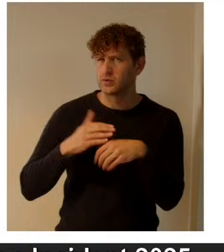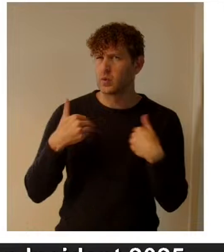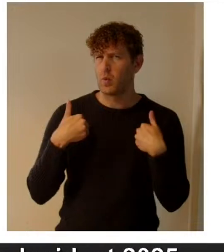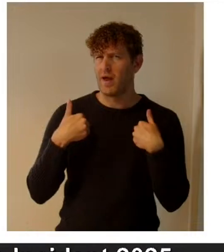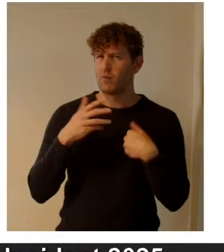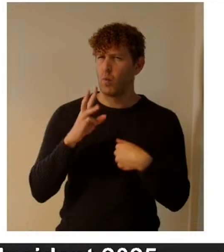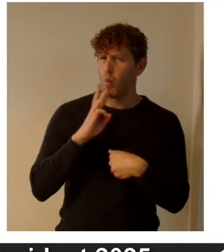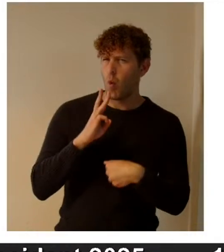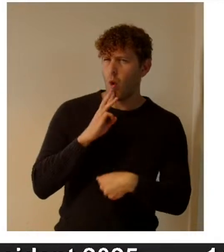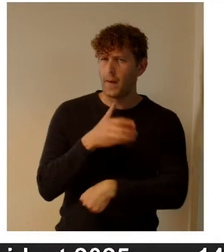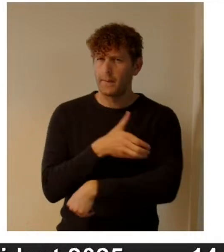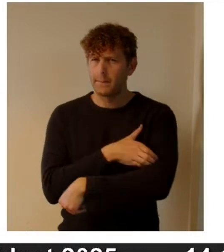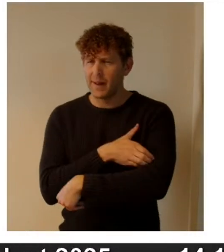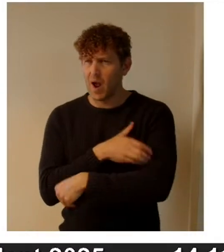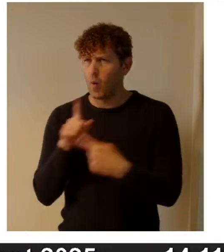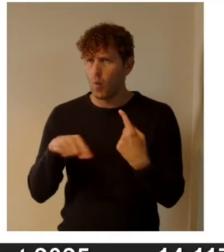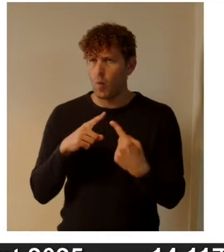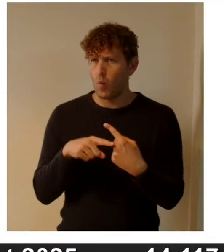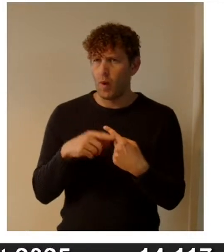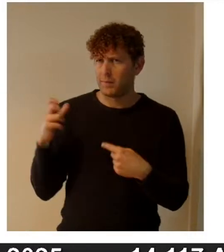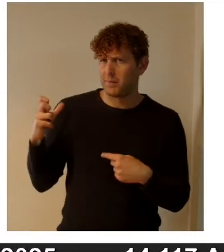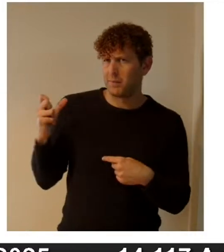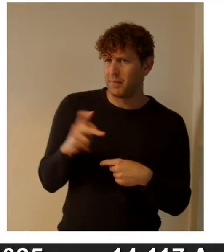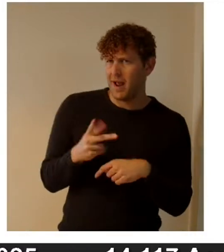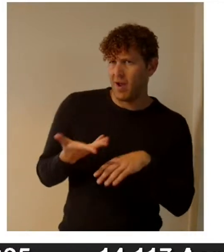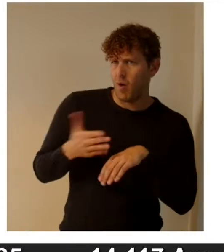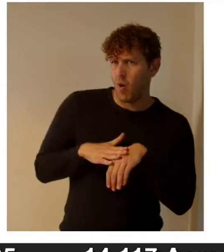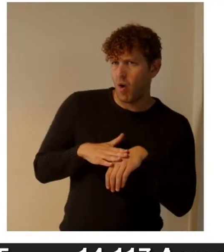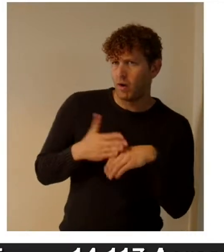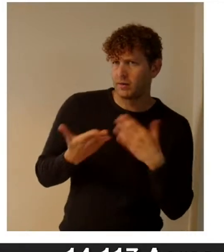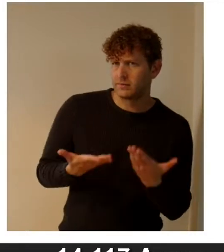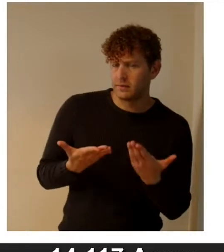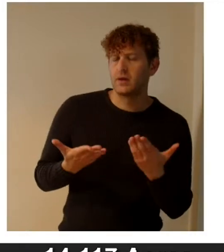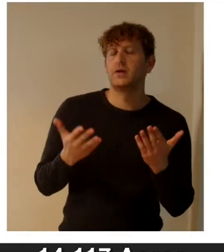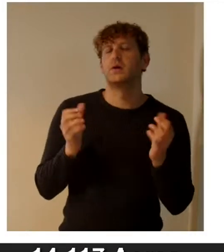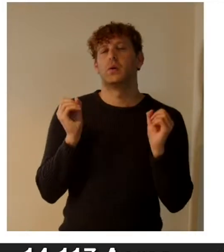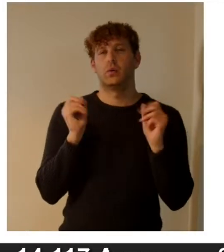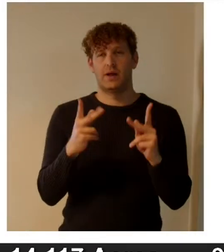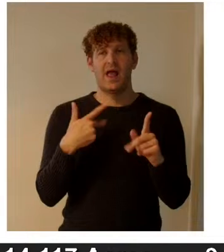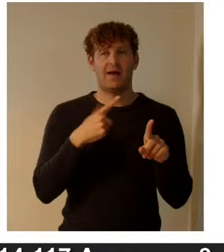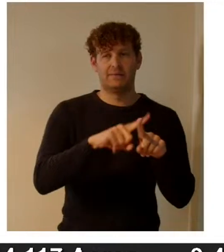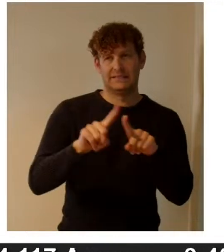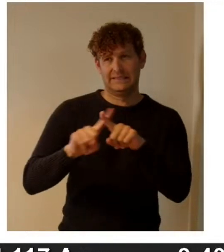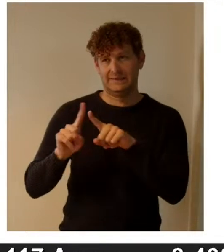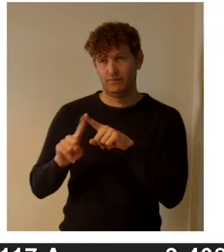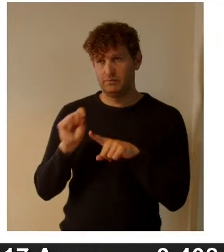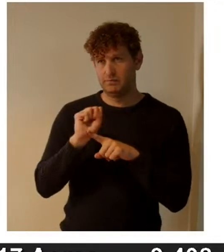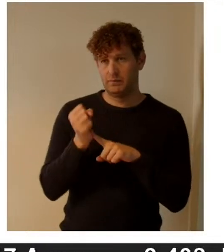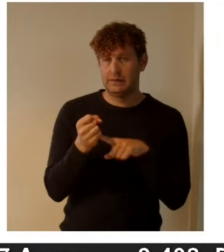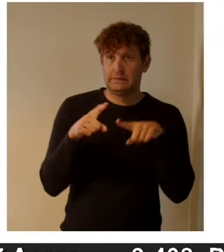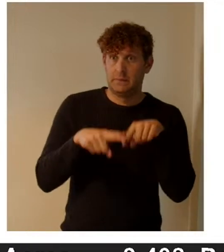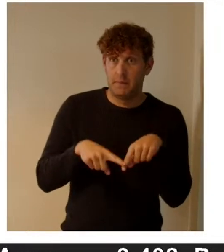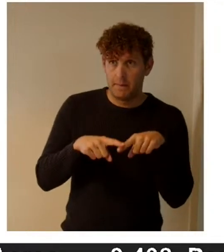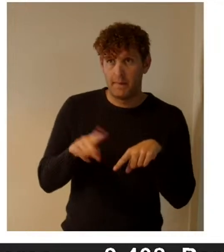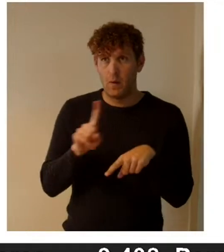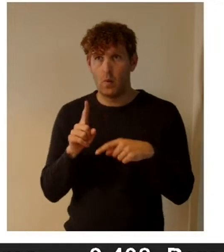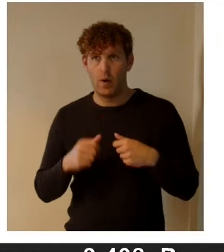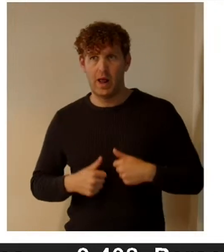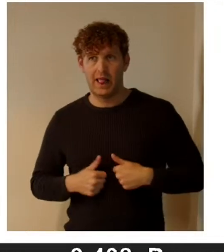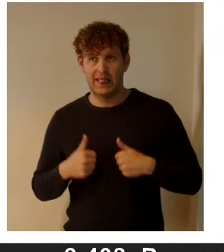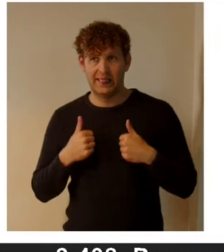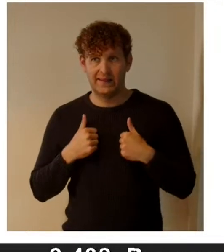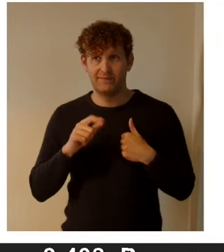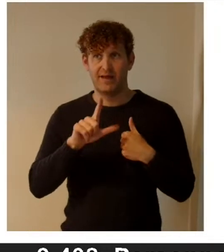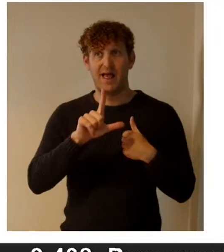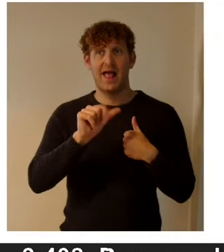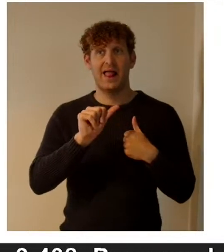on? Okay, so there are a number of situations that's going on right now, depending upon where you're located. LA County Public Works is coordinating with the power and